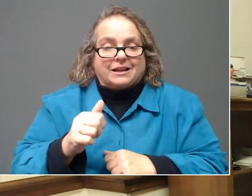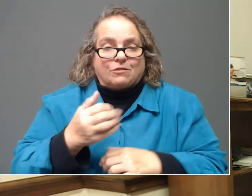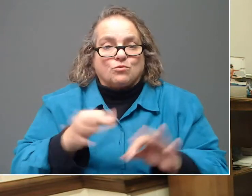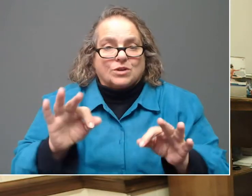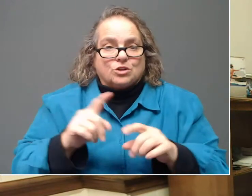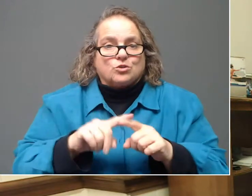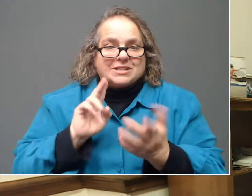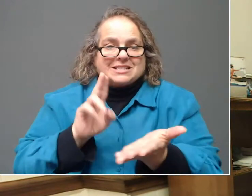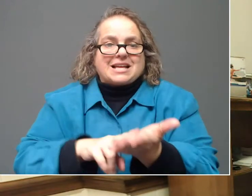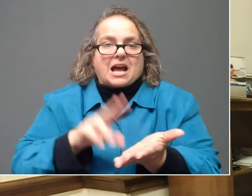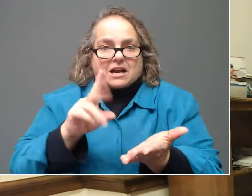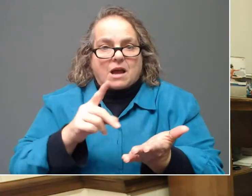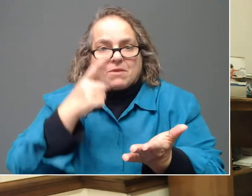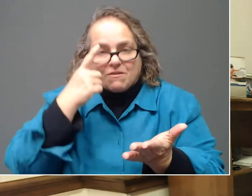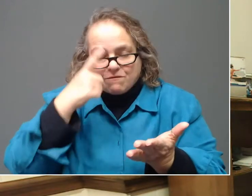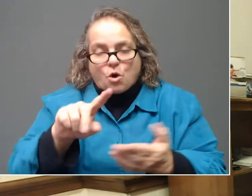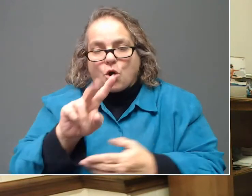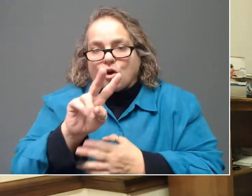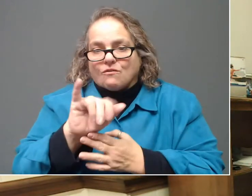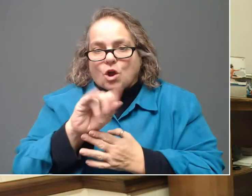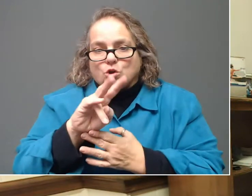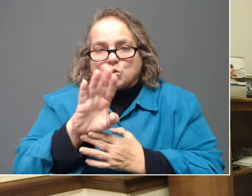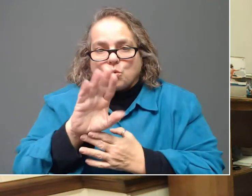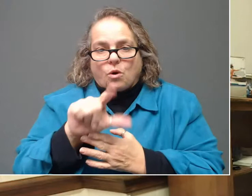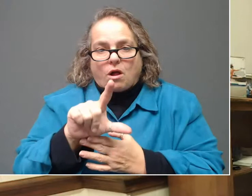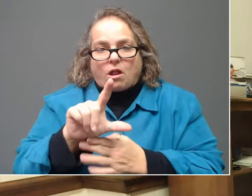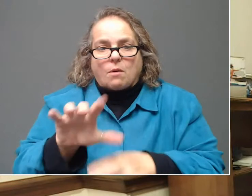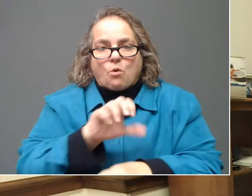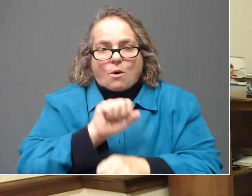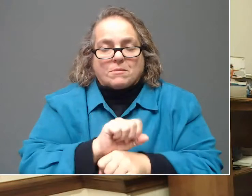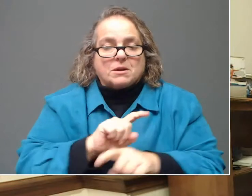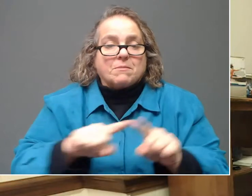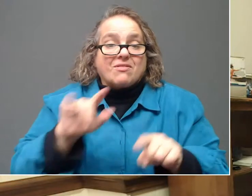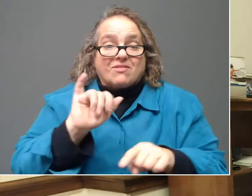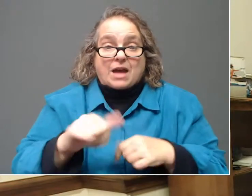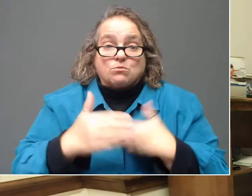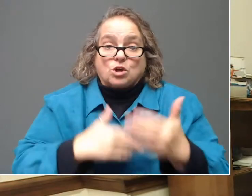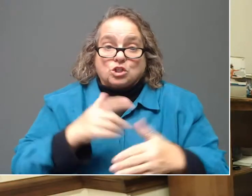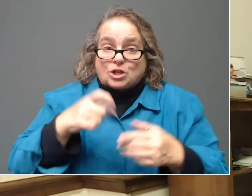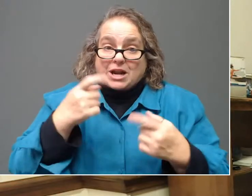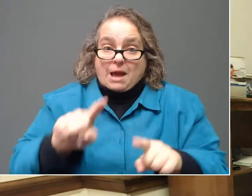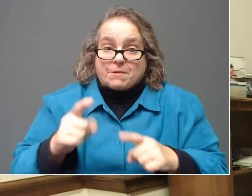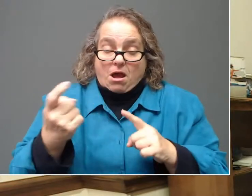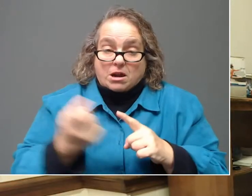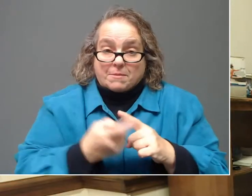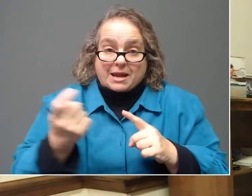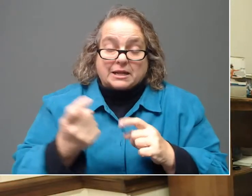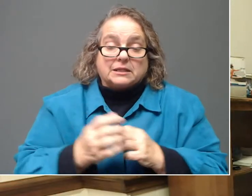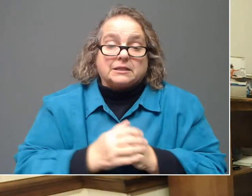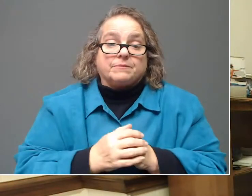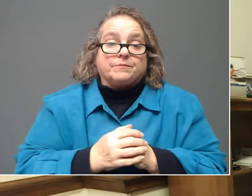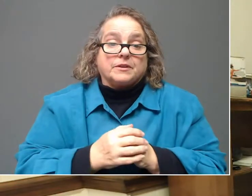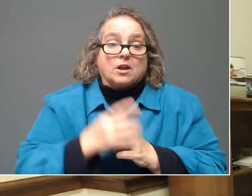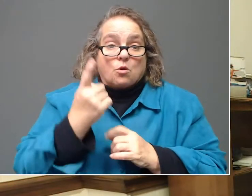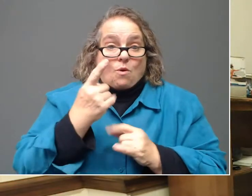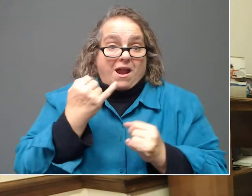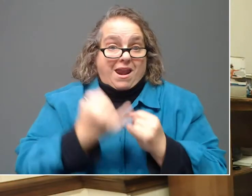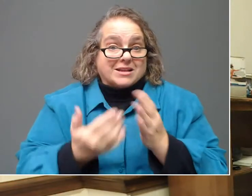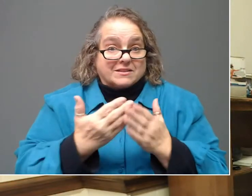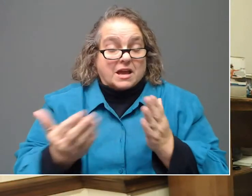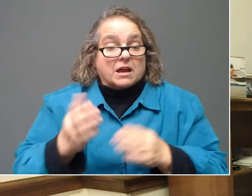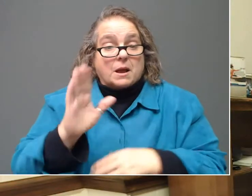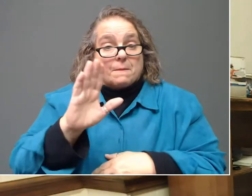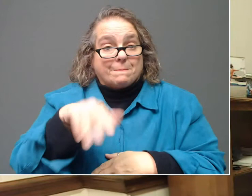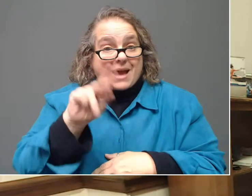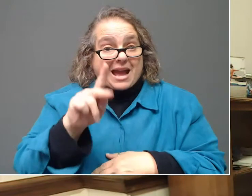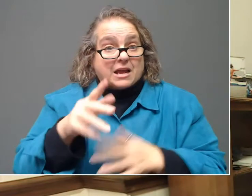virtual appointments, but that process should be happening automatically. And then one last reminder on the Bank of America debit cards.